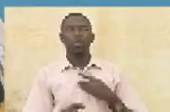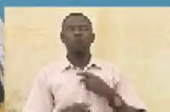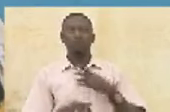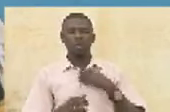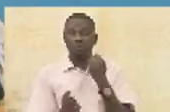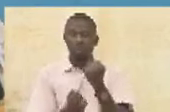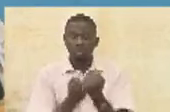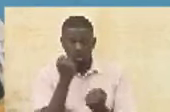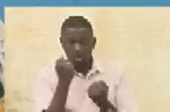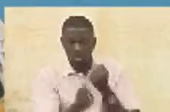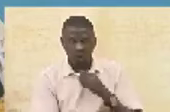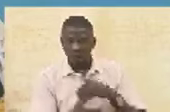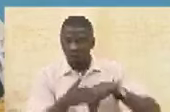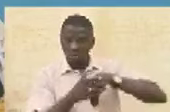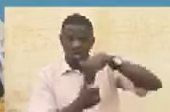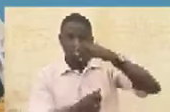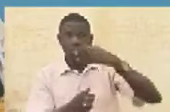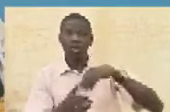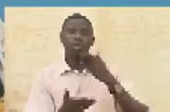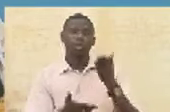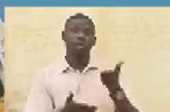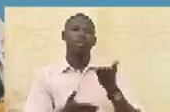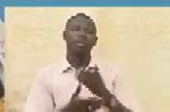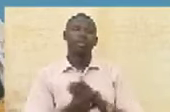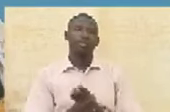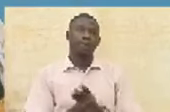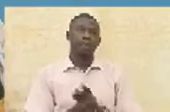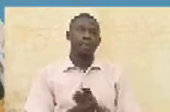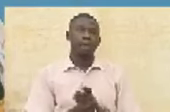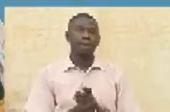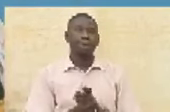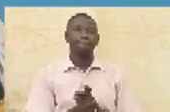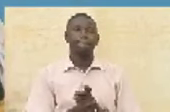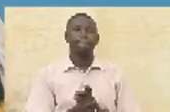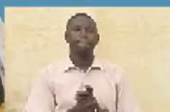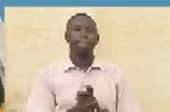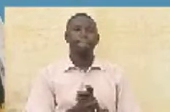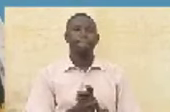I crawled on my knees up to outside. Then